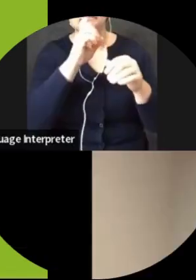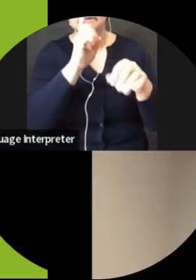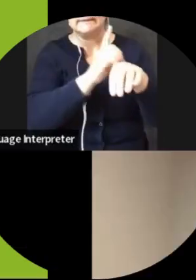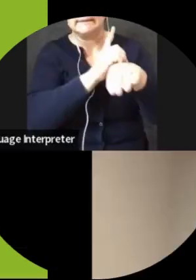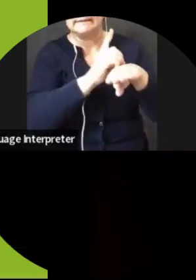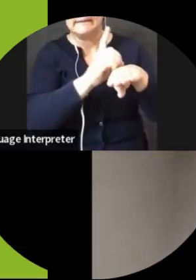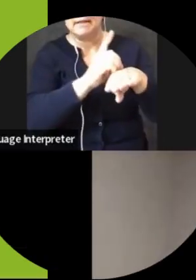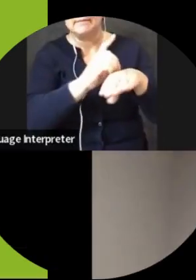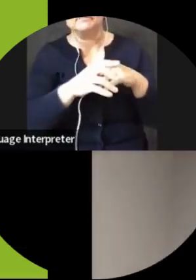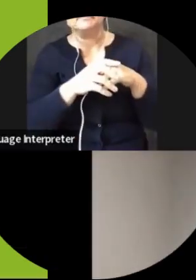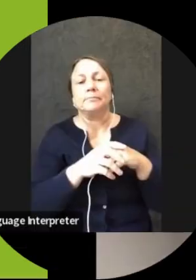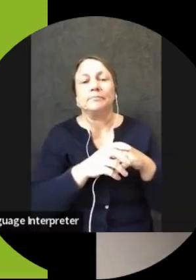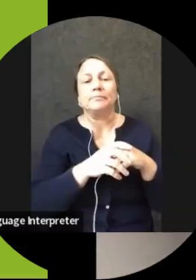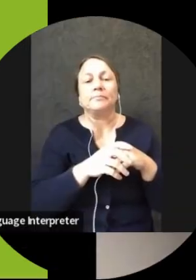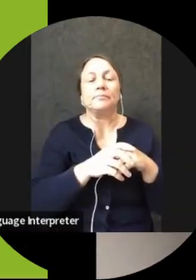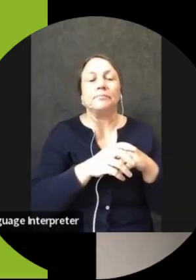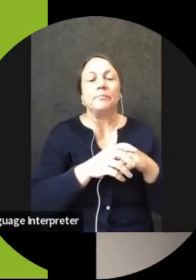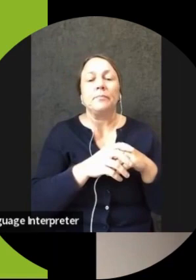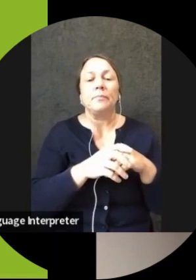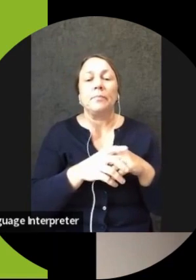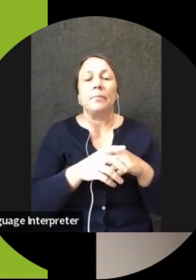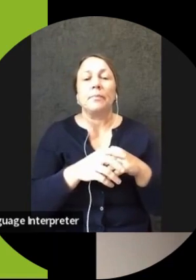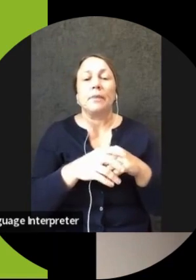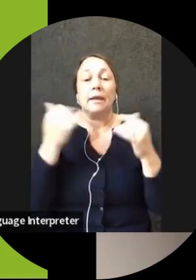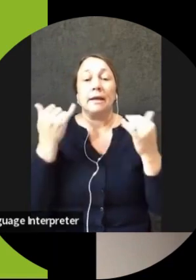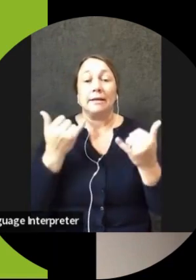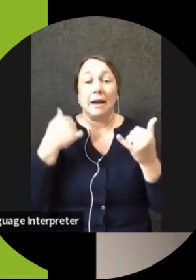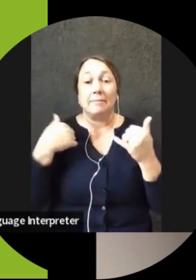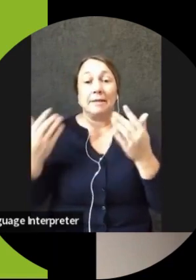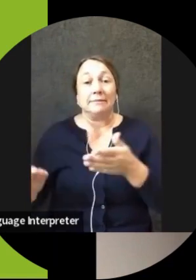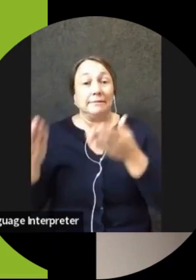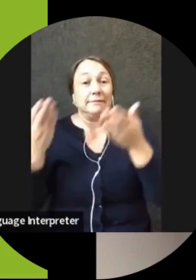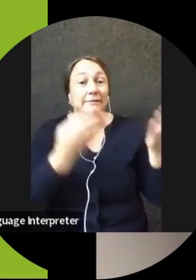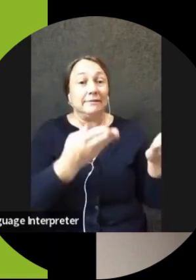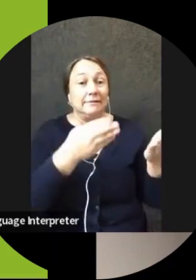This is where I end, and now I hand it over to Ken.